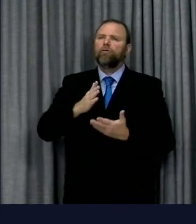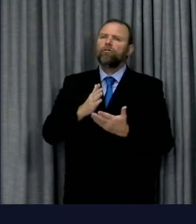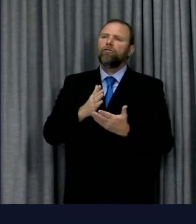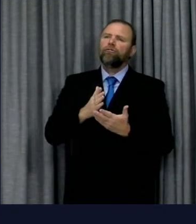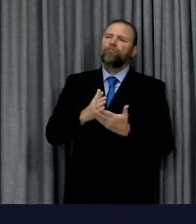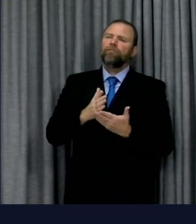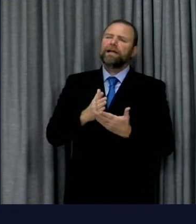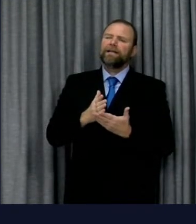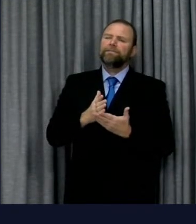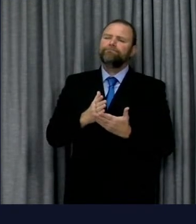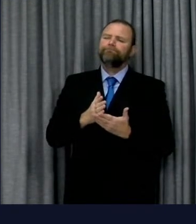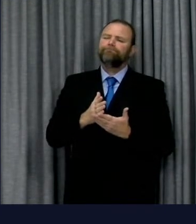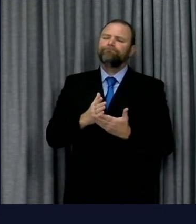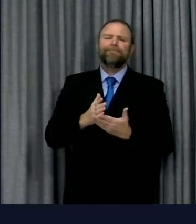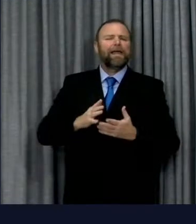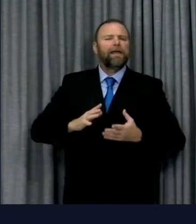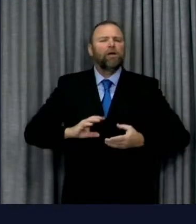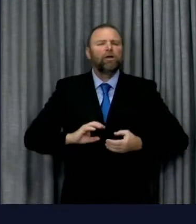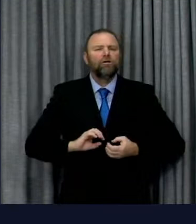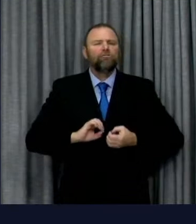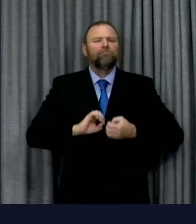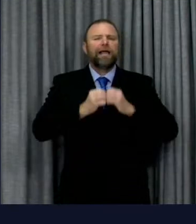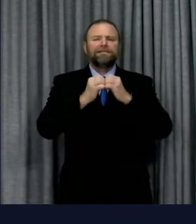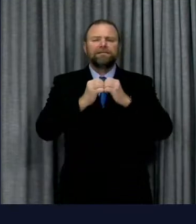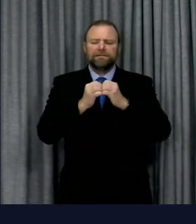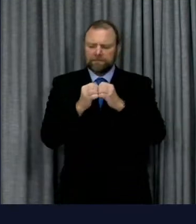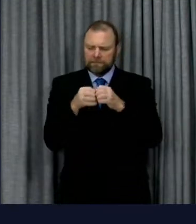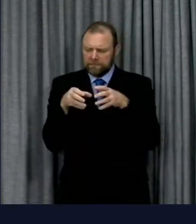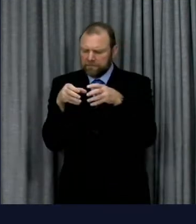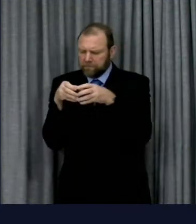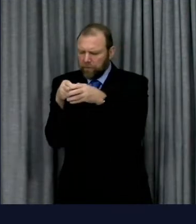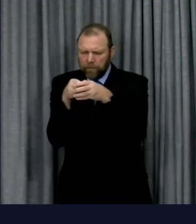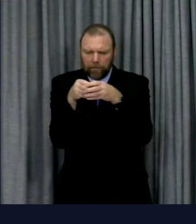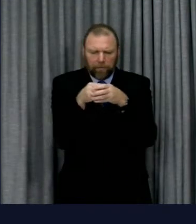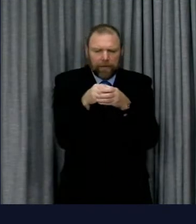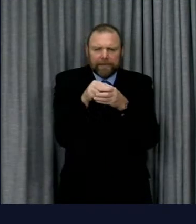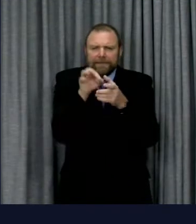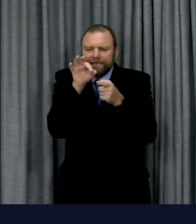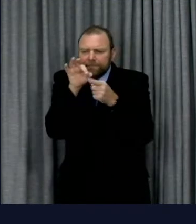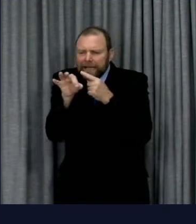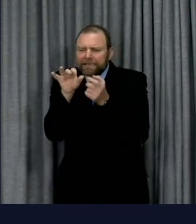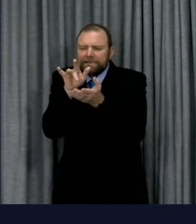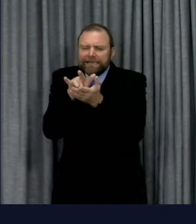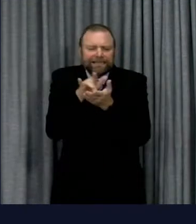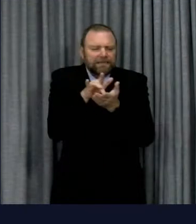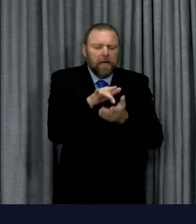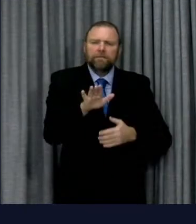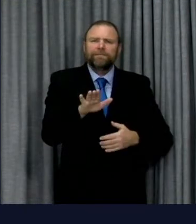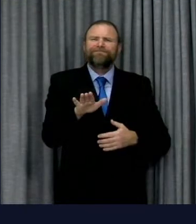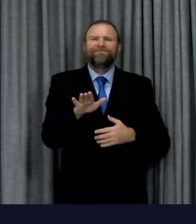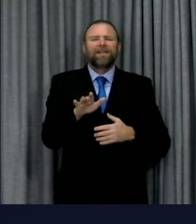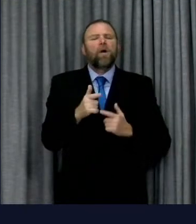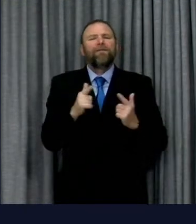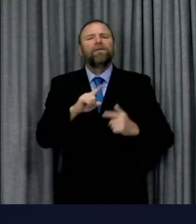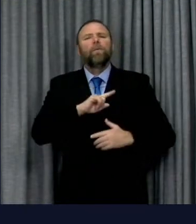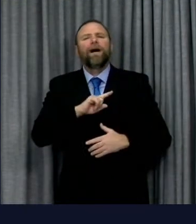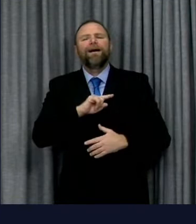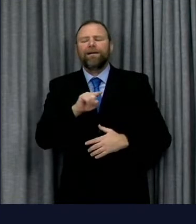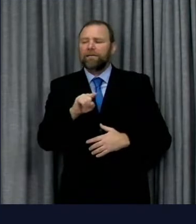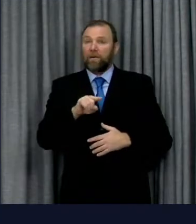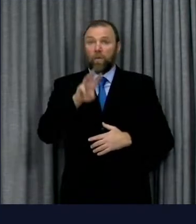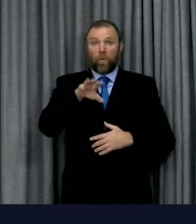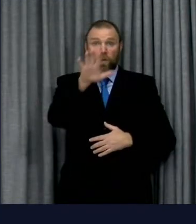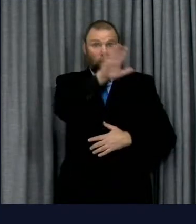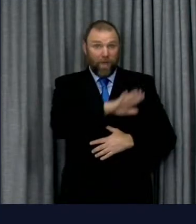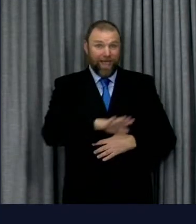of creating a small number of specialist centres, because in Wales, those are often very remote where people